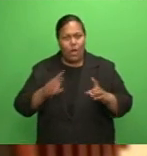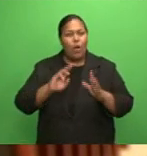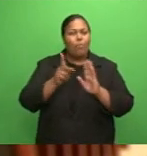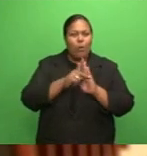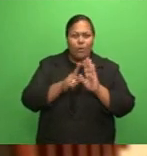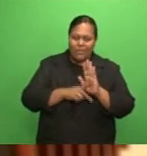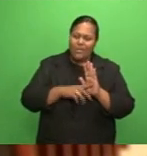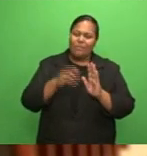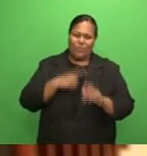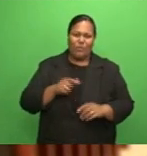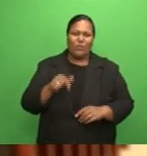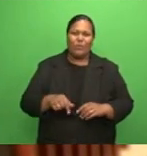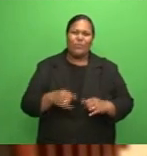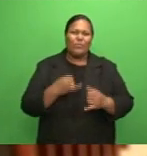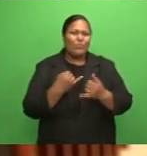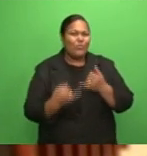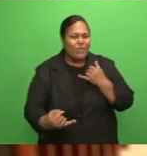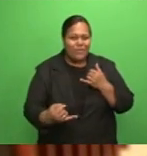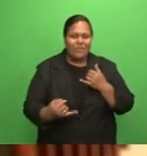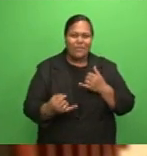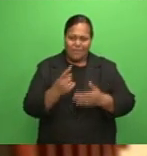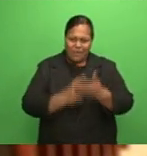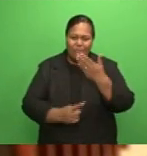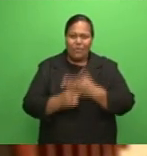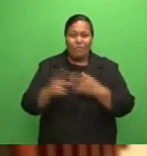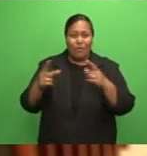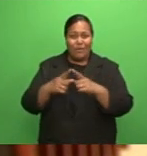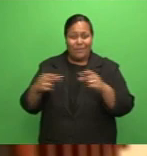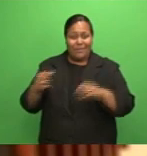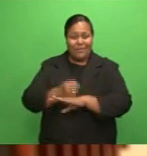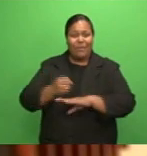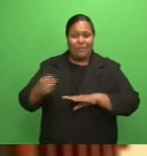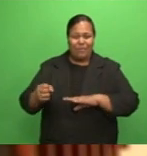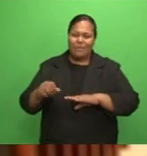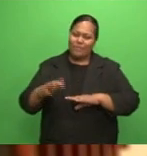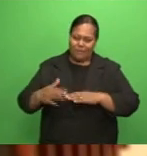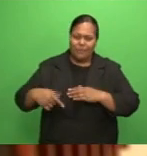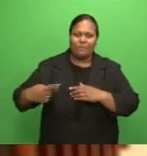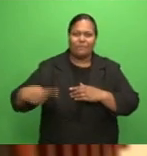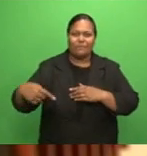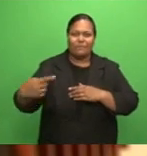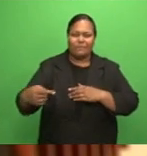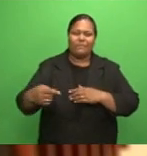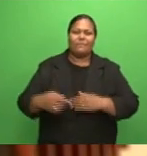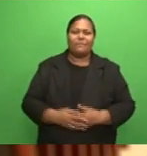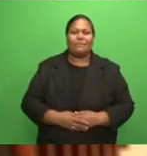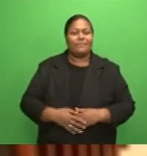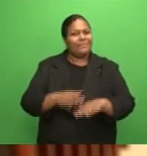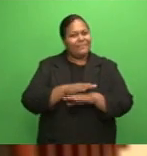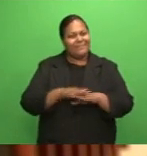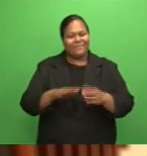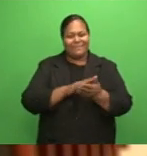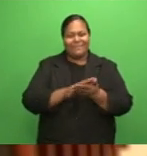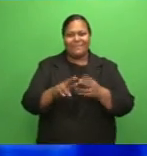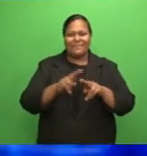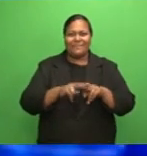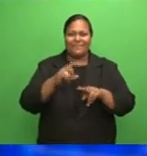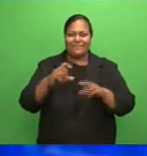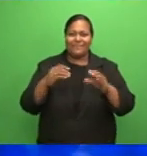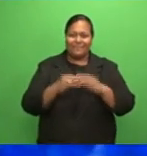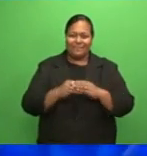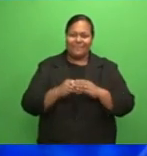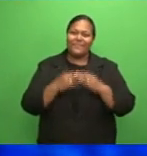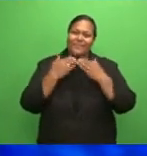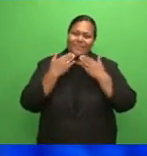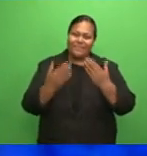in an extremely severe state and is likely to remain that way for some time. And that's all from HFC Bank for now. Inaka.